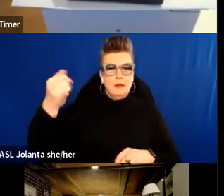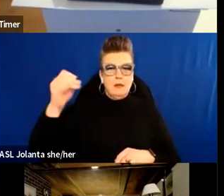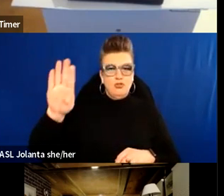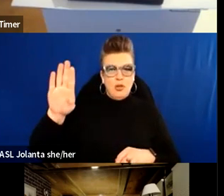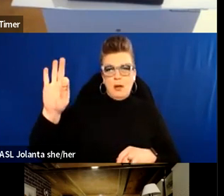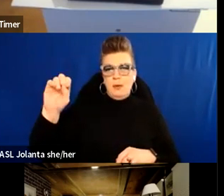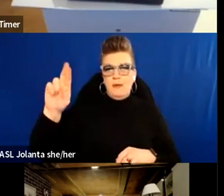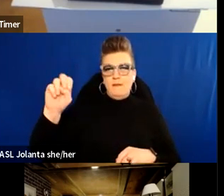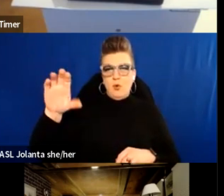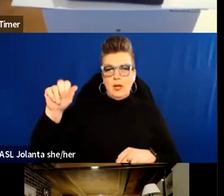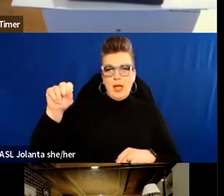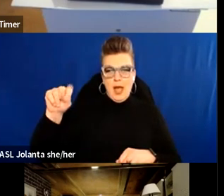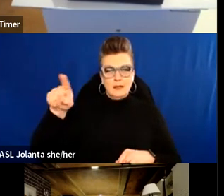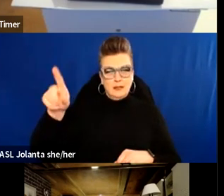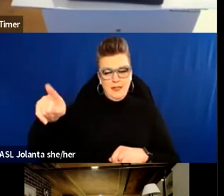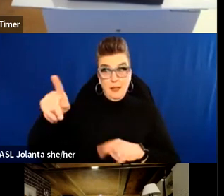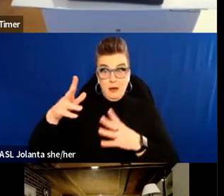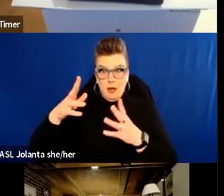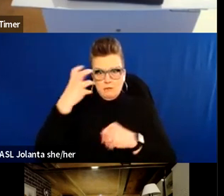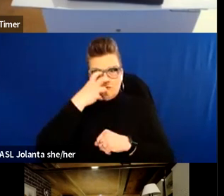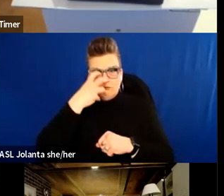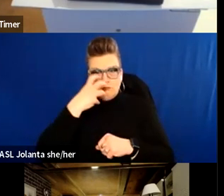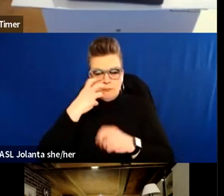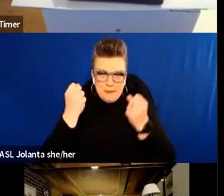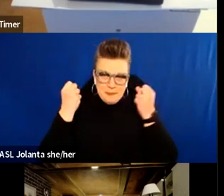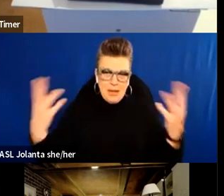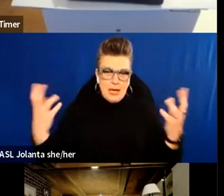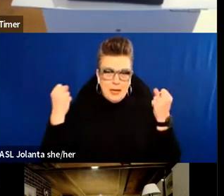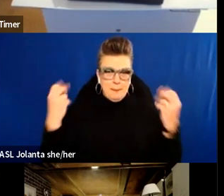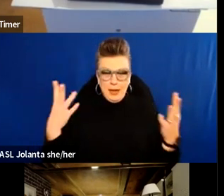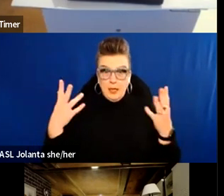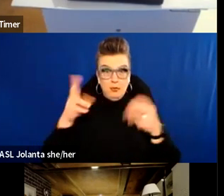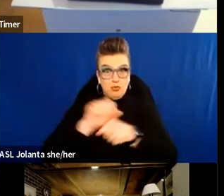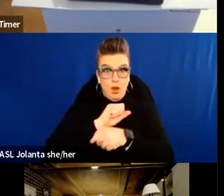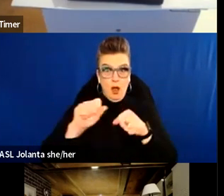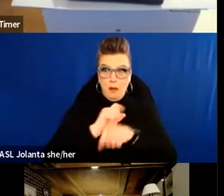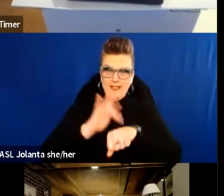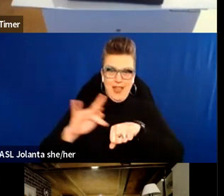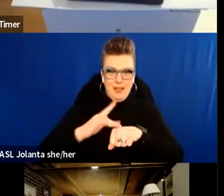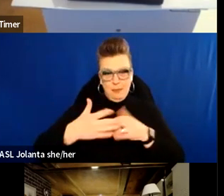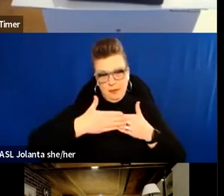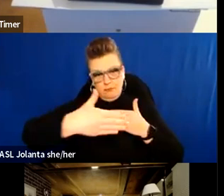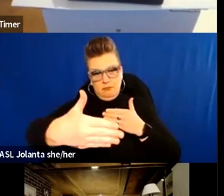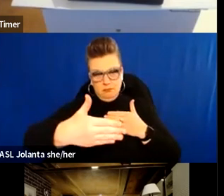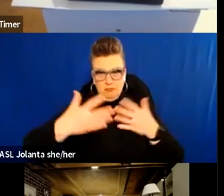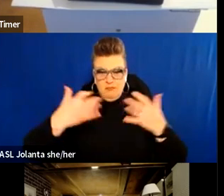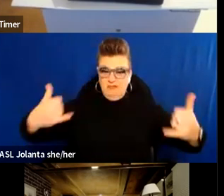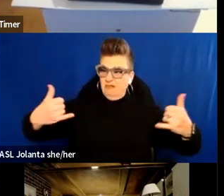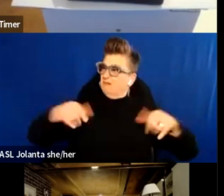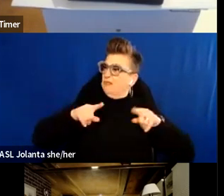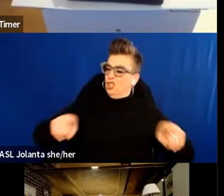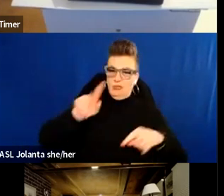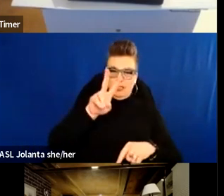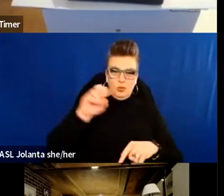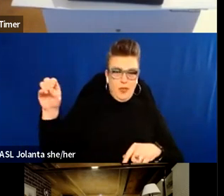the very best jobs that are going to be available to our students this century there are at least 75 jobs most